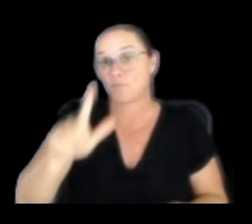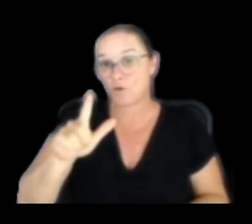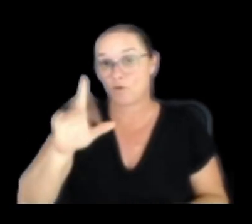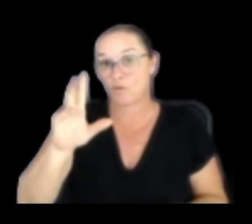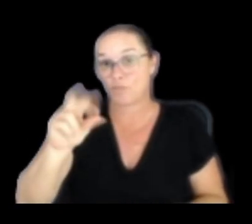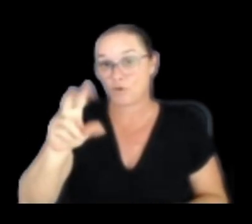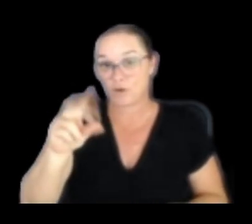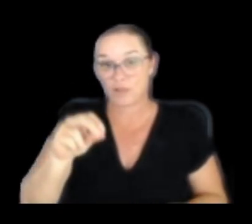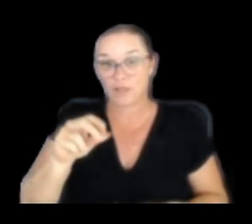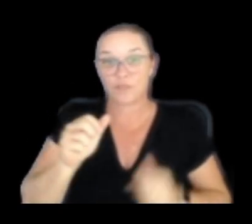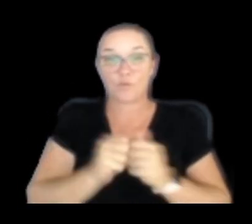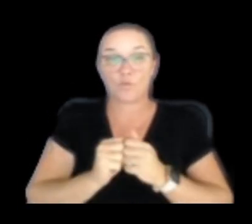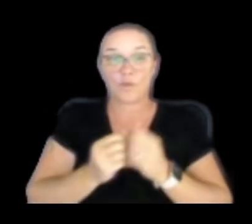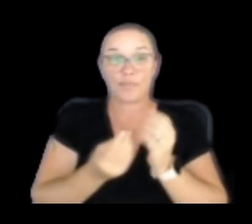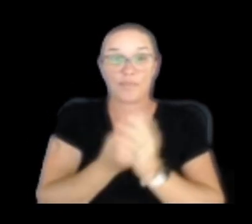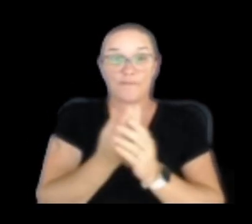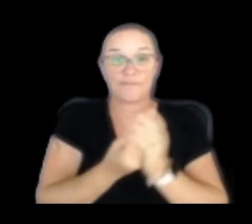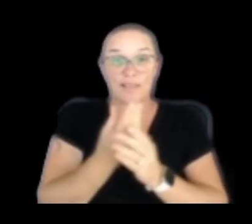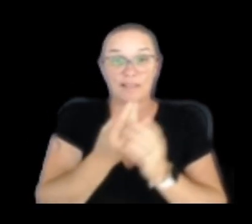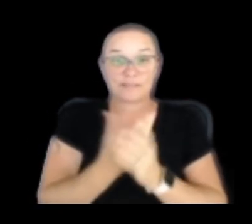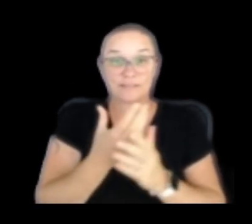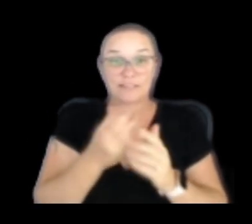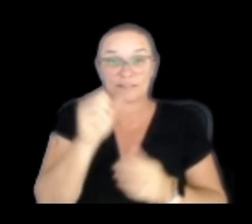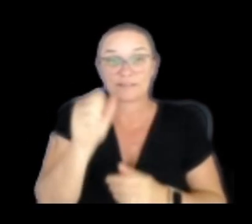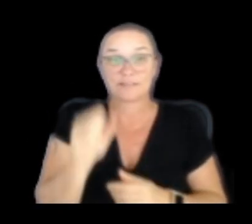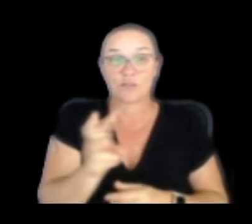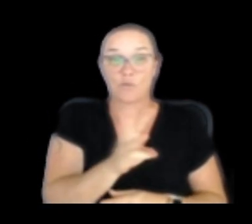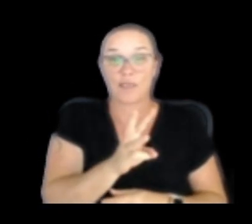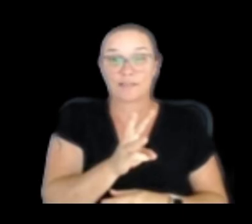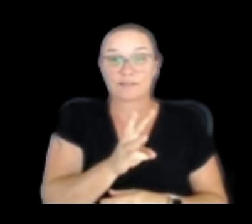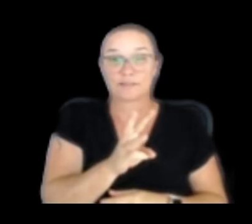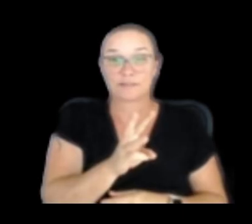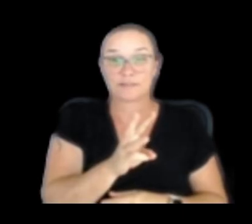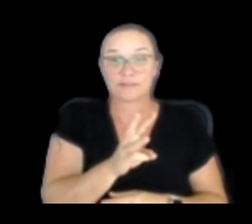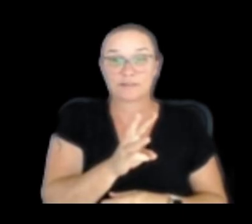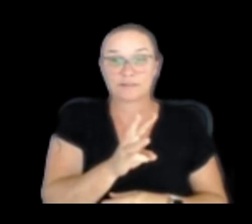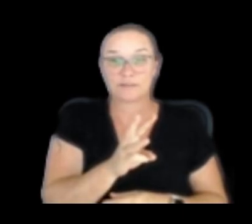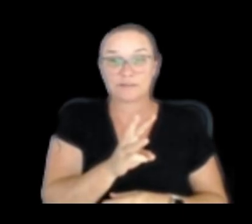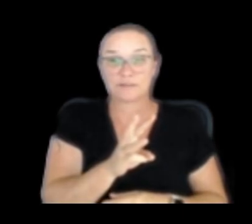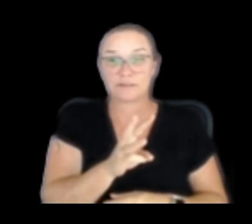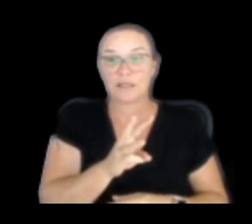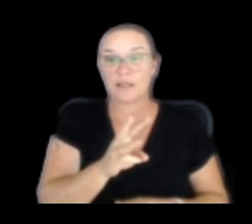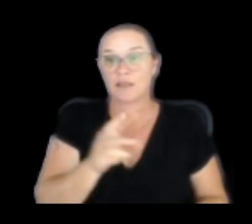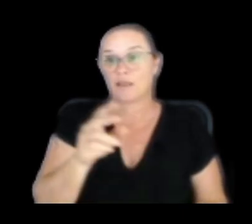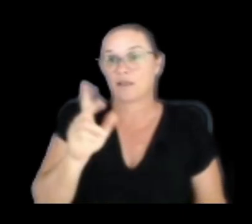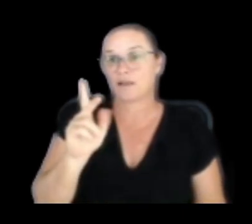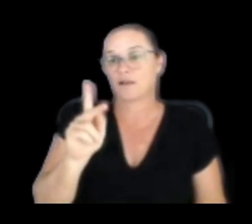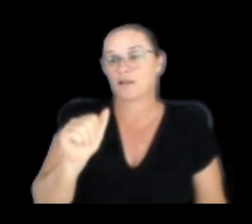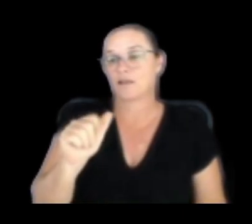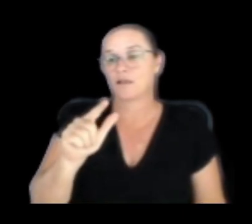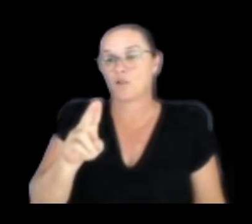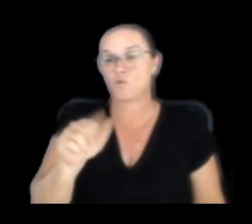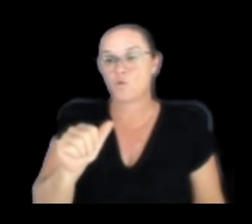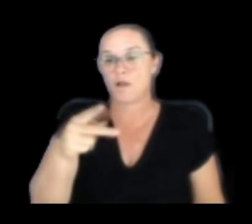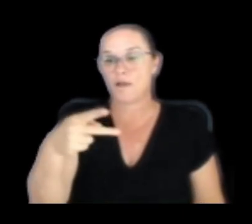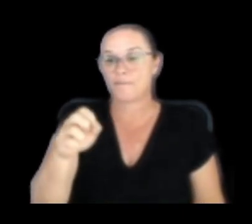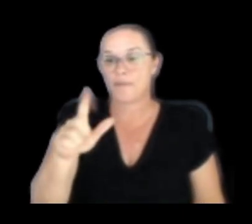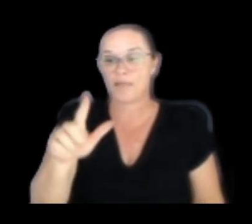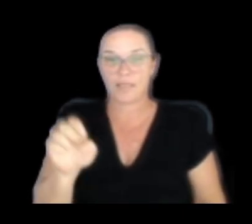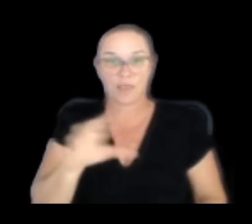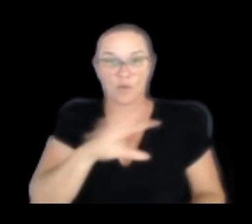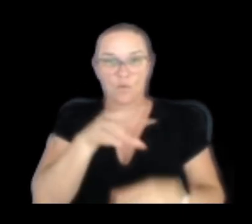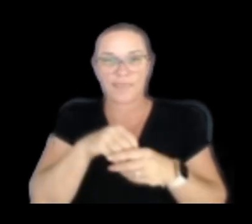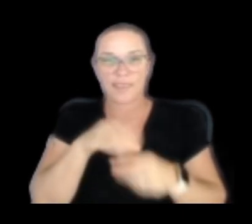with our eruptive vents in the southwest part of Kaluapele, the main summit caldera. That means all the lava erupted is